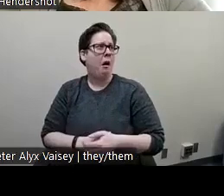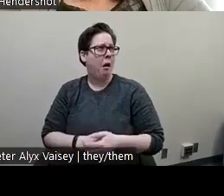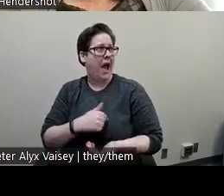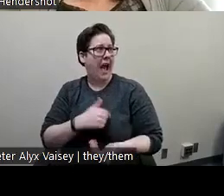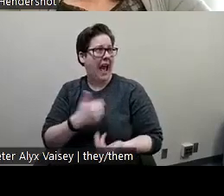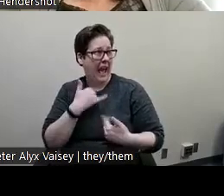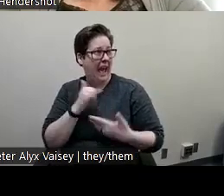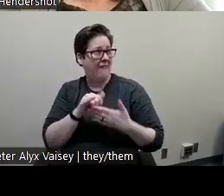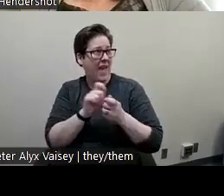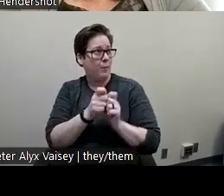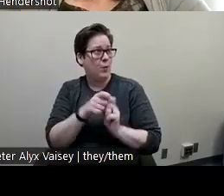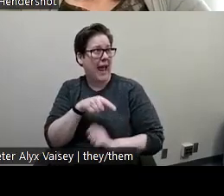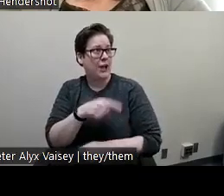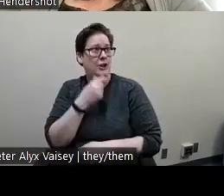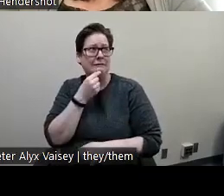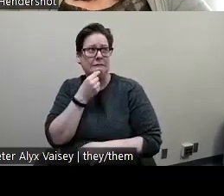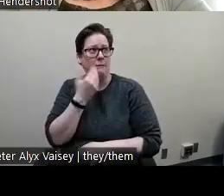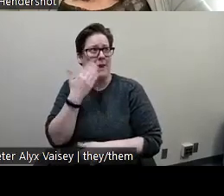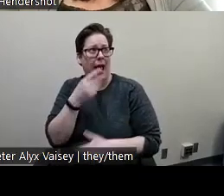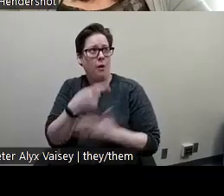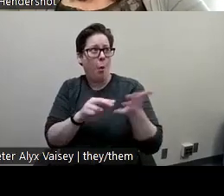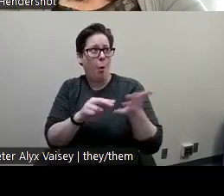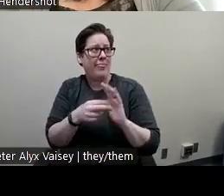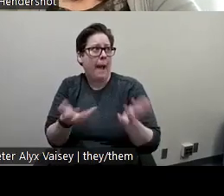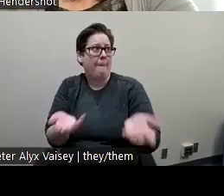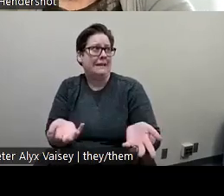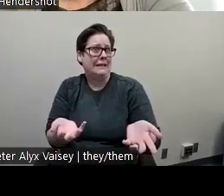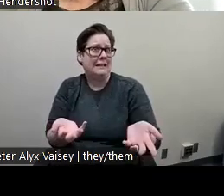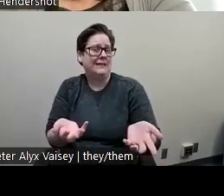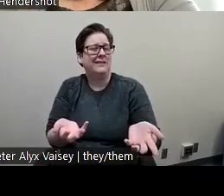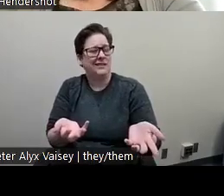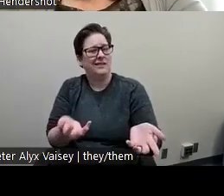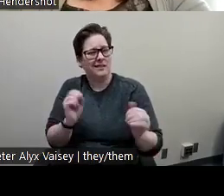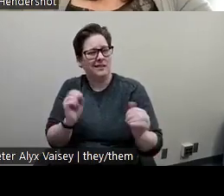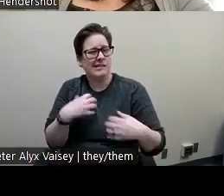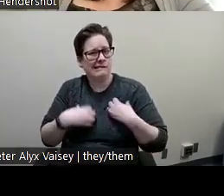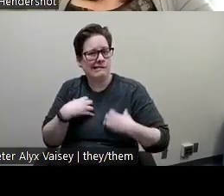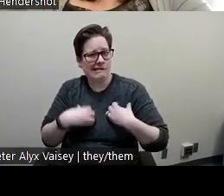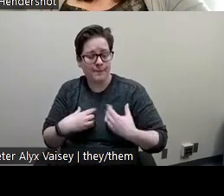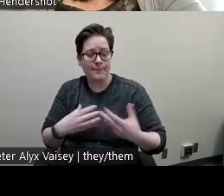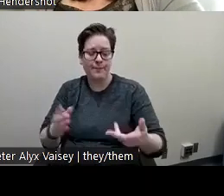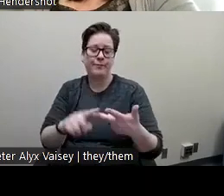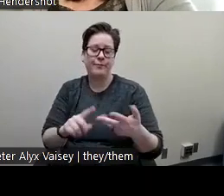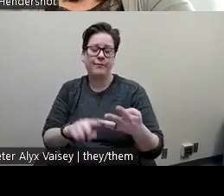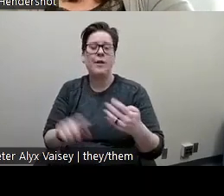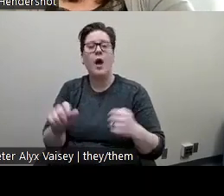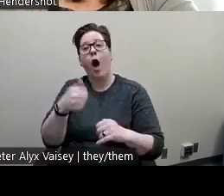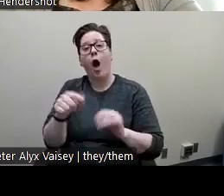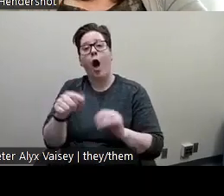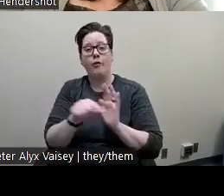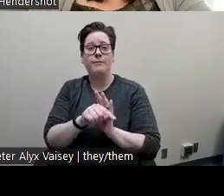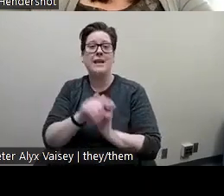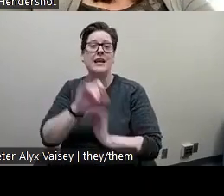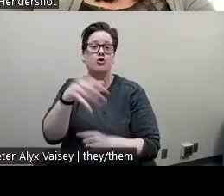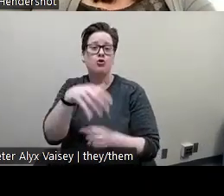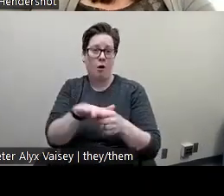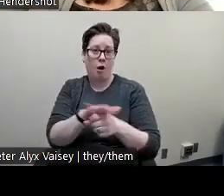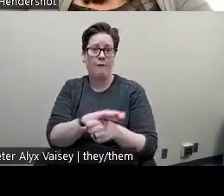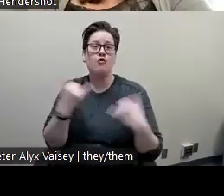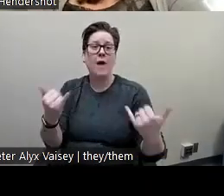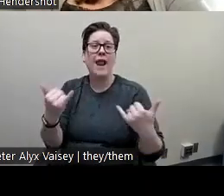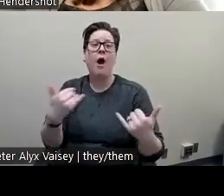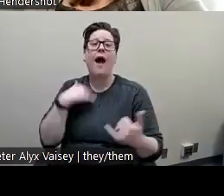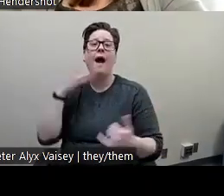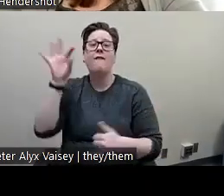And we just don't know at this point. Other limitations, we think about insurance coverage. There is a federal law called GINA. It's